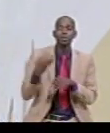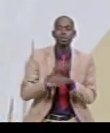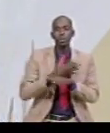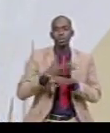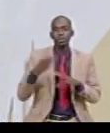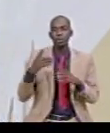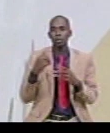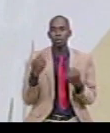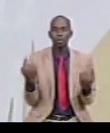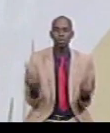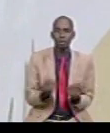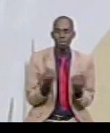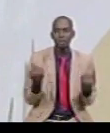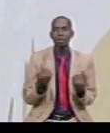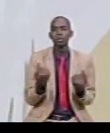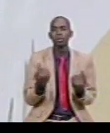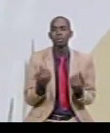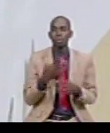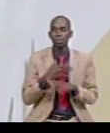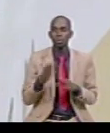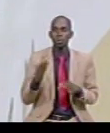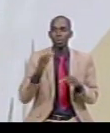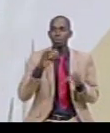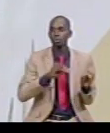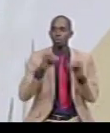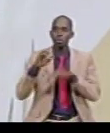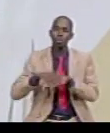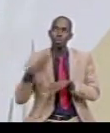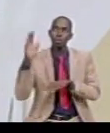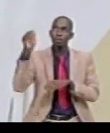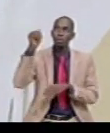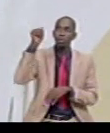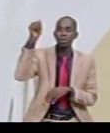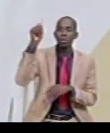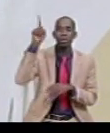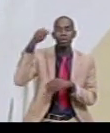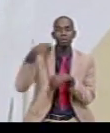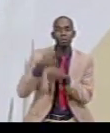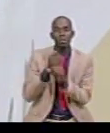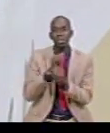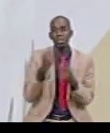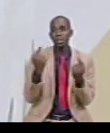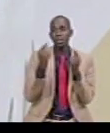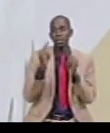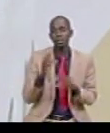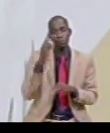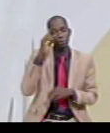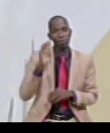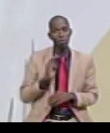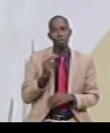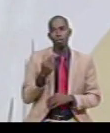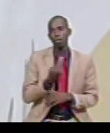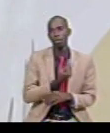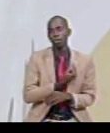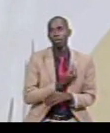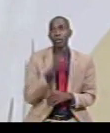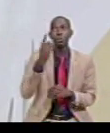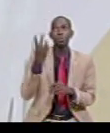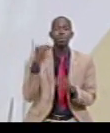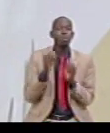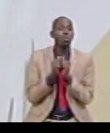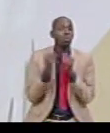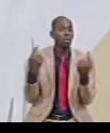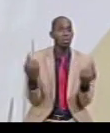He took our sins upon himself. He was made a sin for us. He was sinless, but he became sin for us. The Old